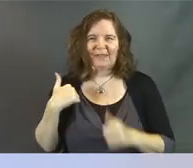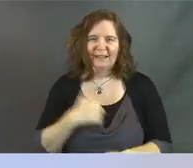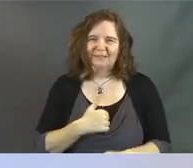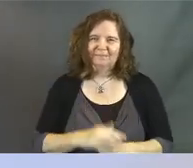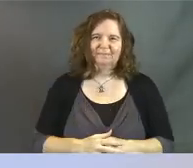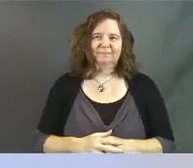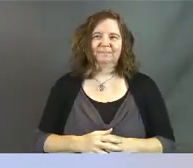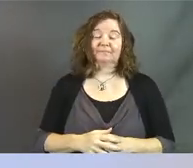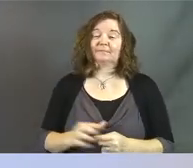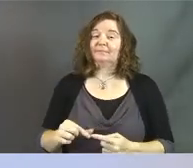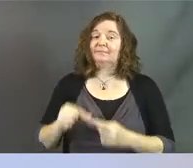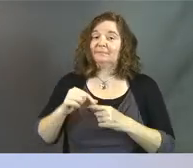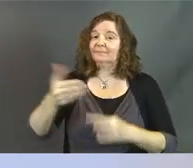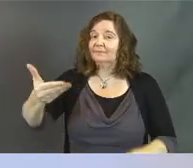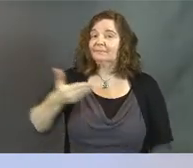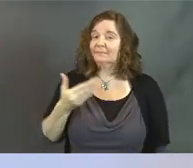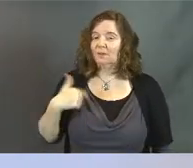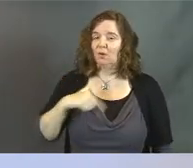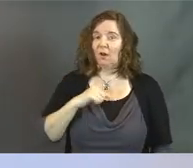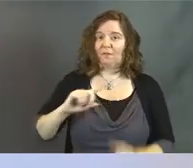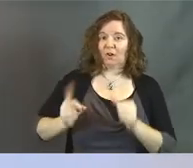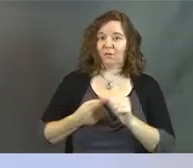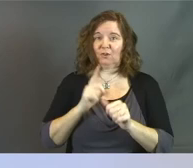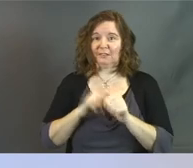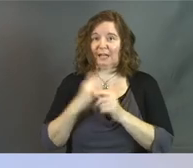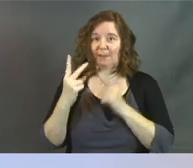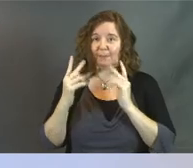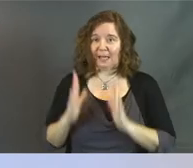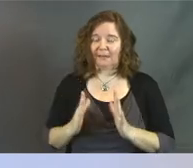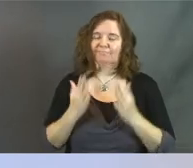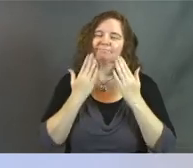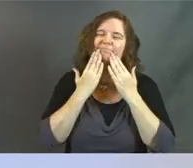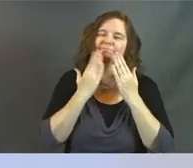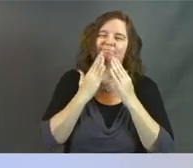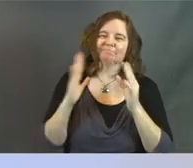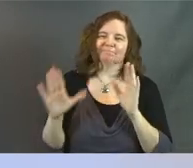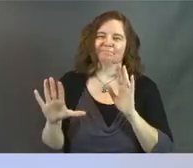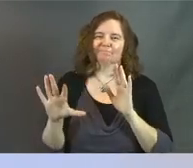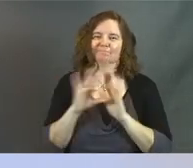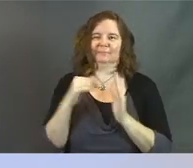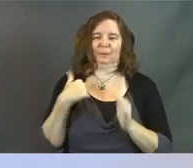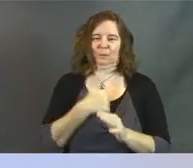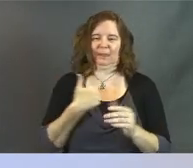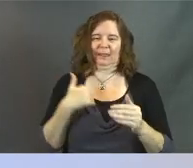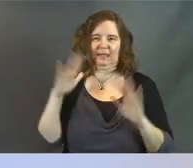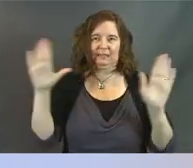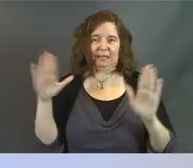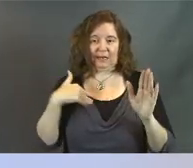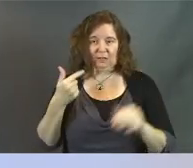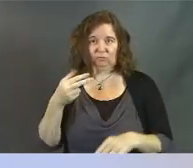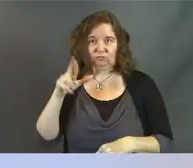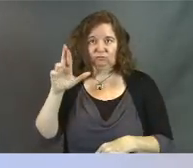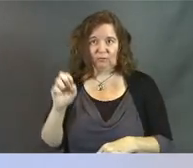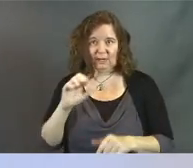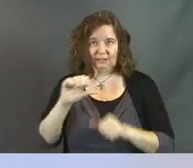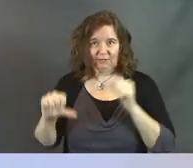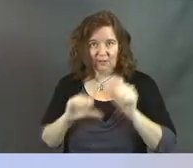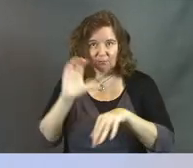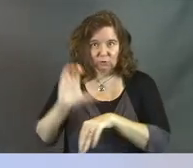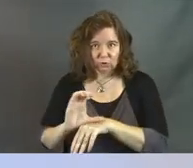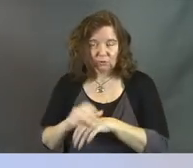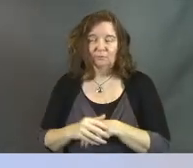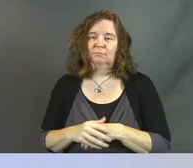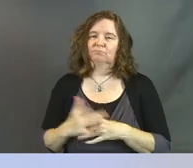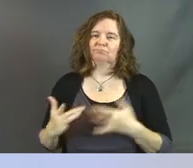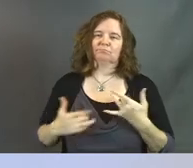us. A special welcome to all of our first-time guests. Thank you for choosing to be with us this Sunday here at Grace Fellowship Church.